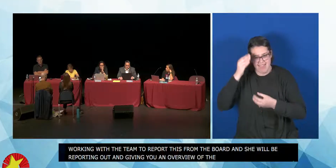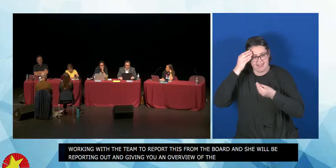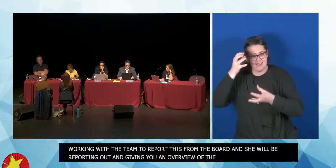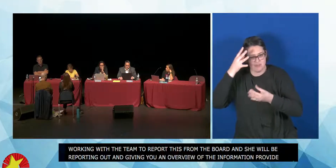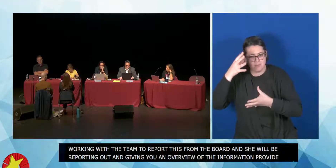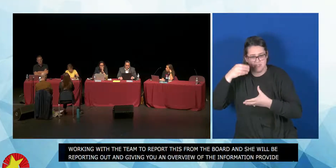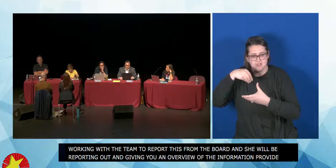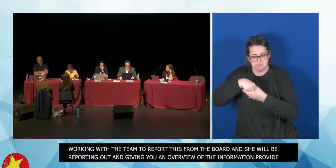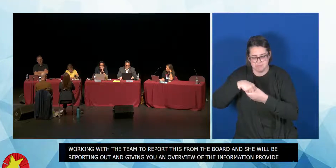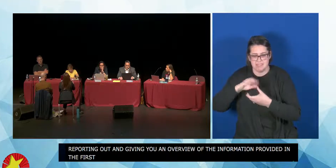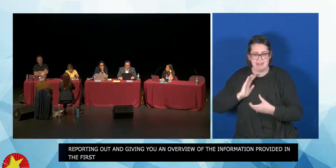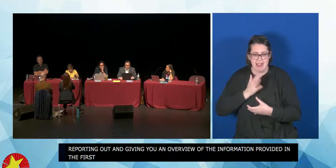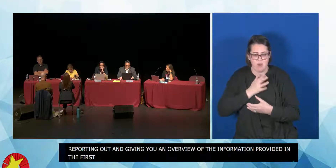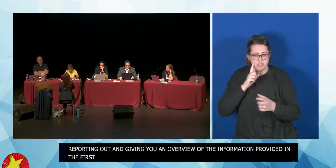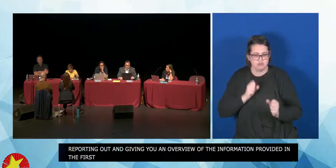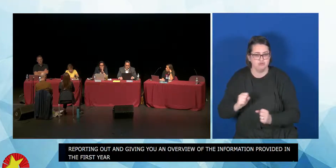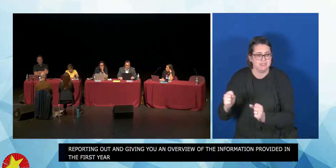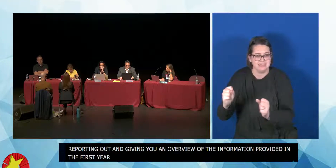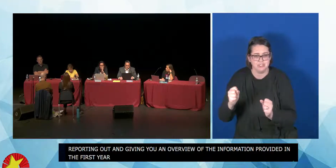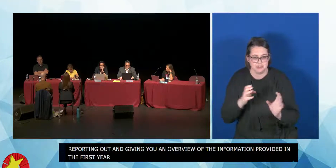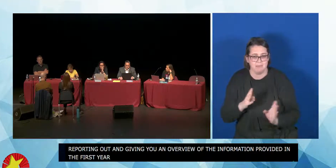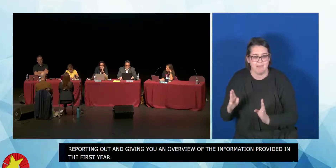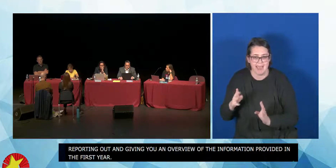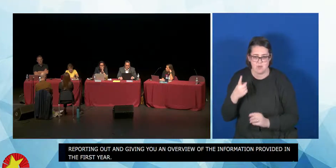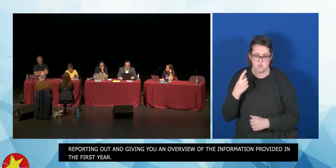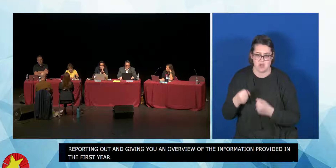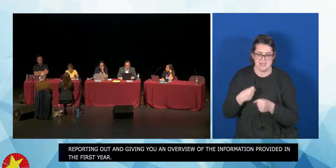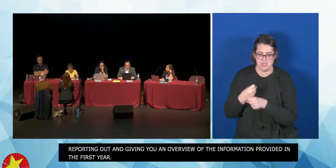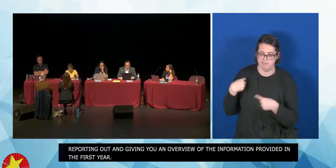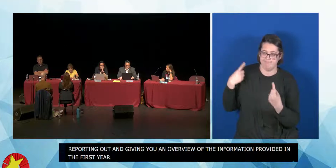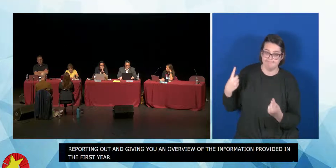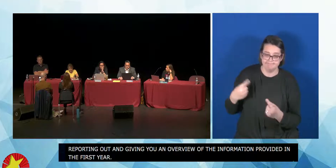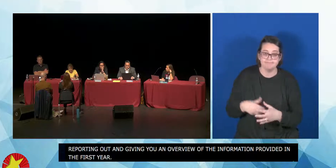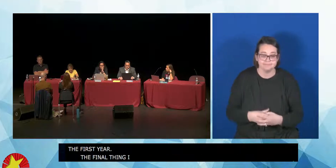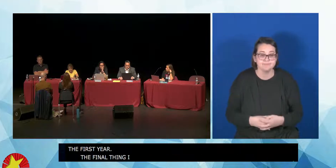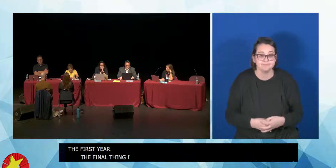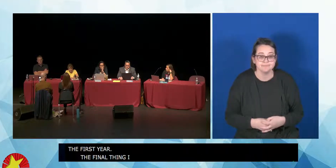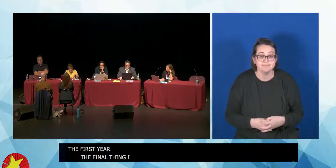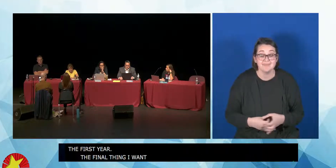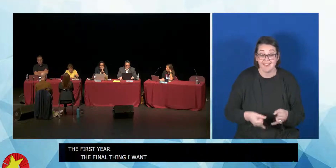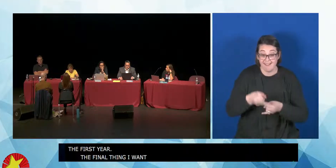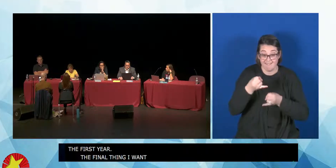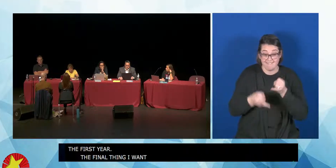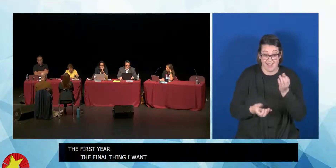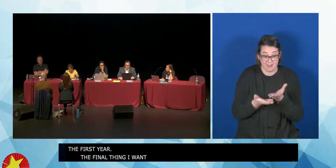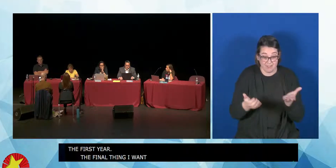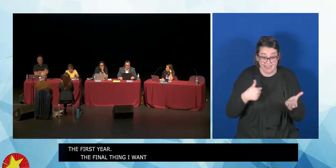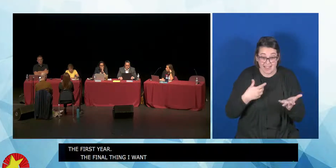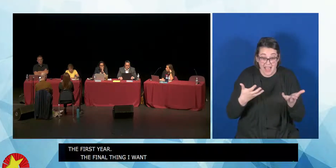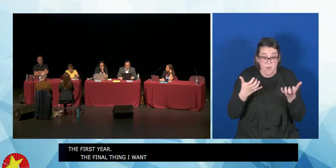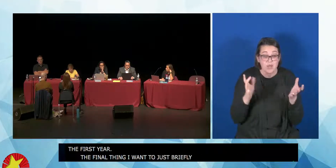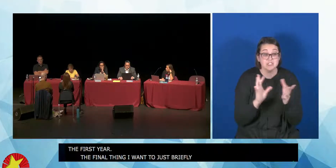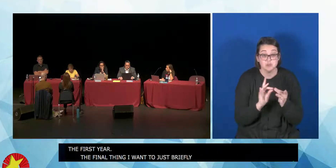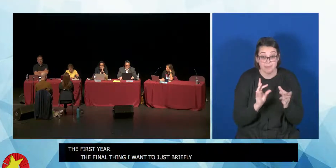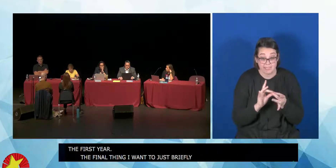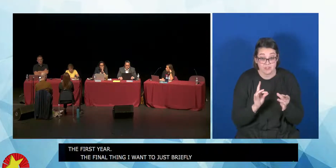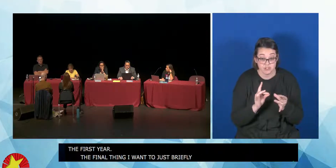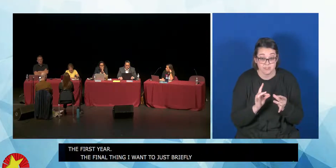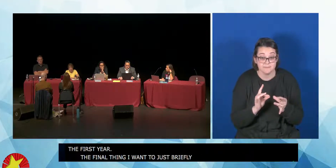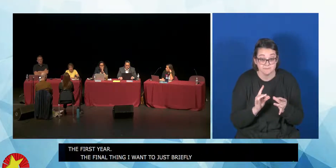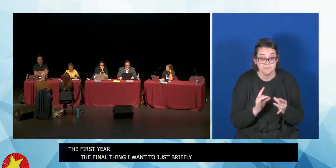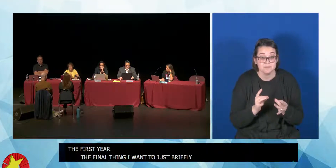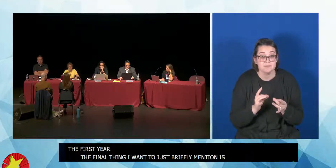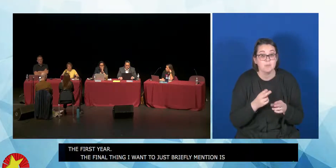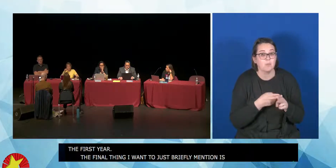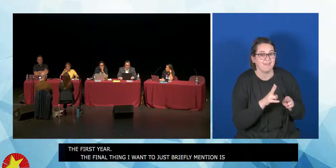year. The final thing I want to just briefly mention is you may have